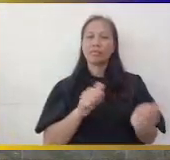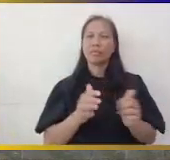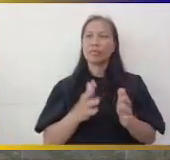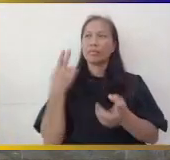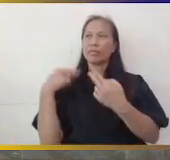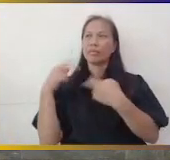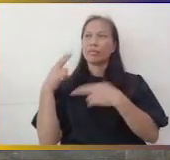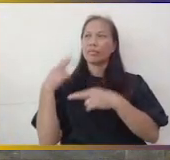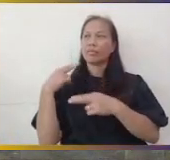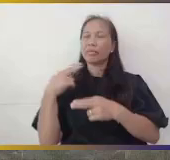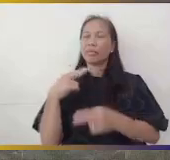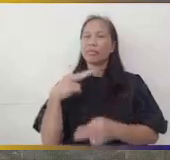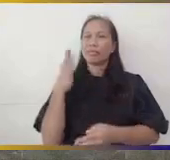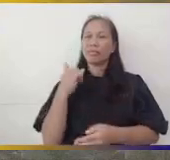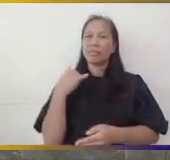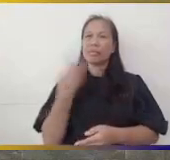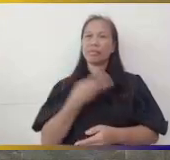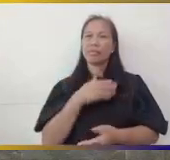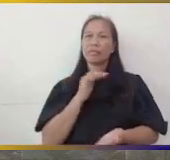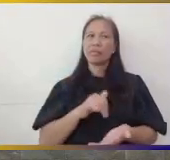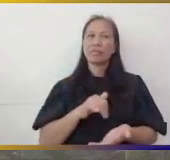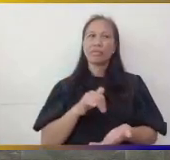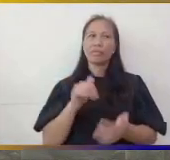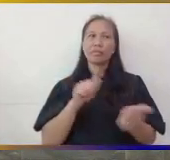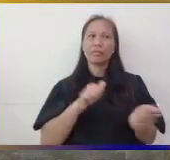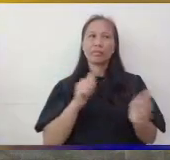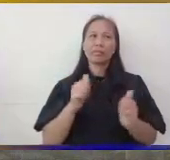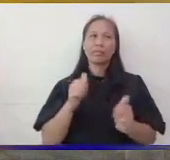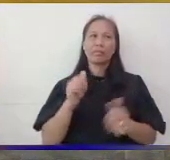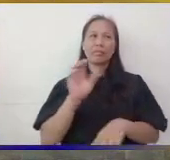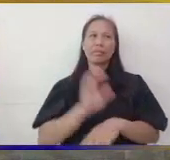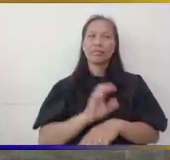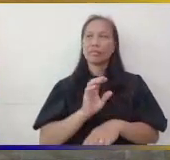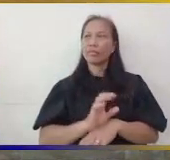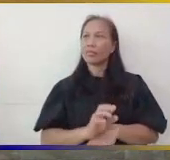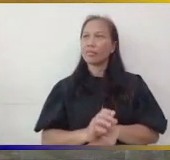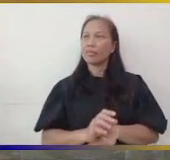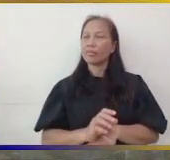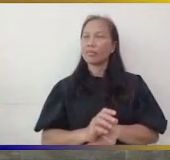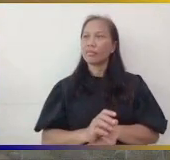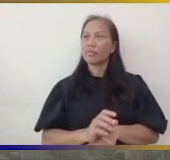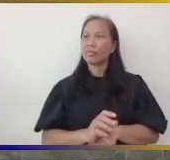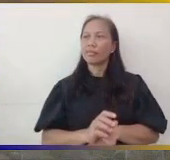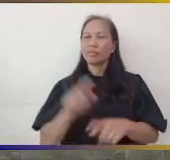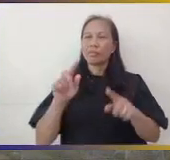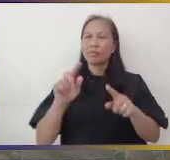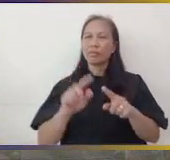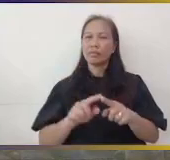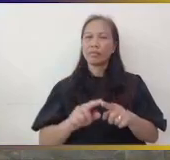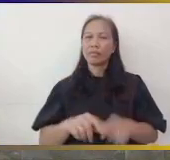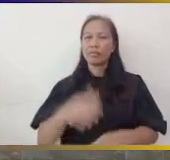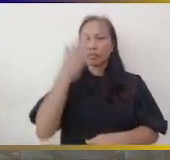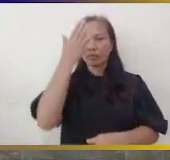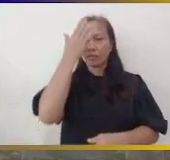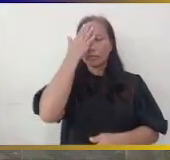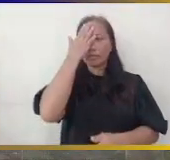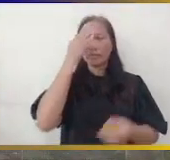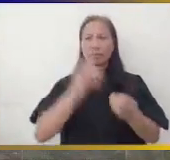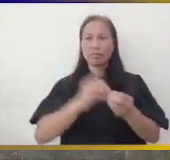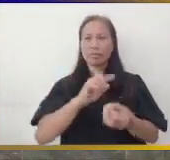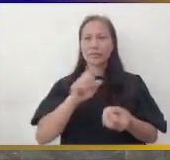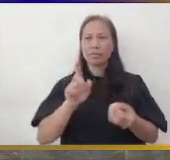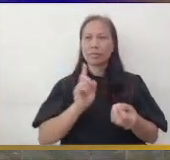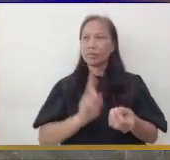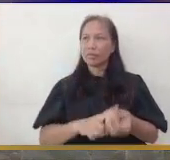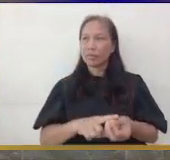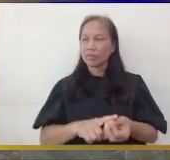history of the Baptist Church because it will strengthen our resolve to earnestly contend for the faith